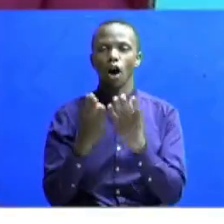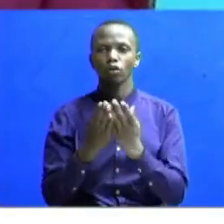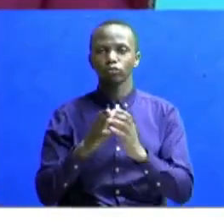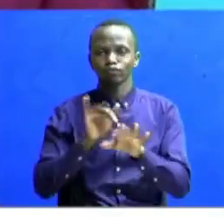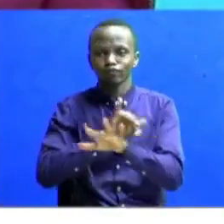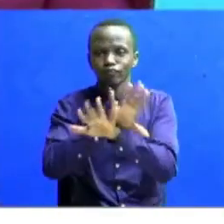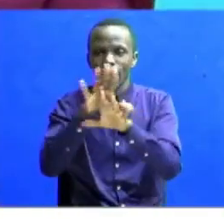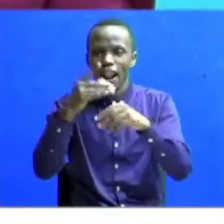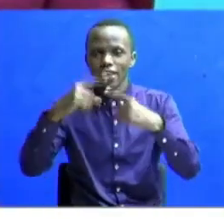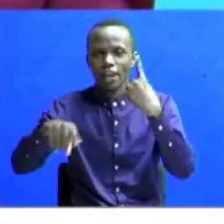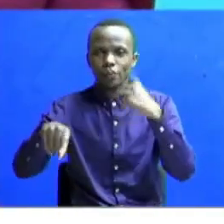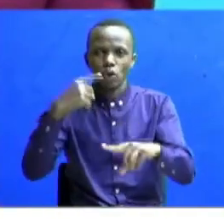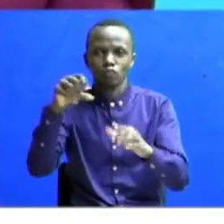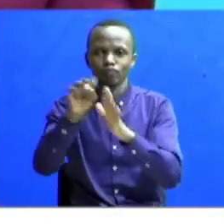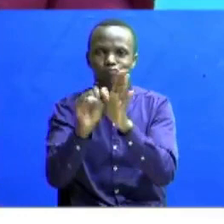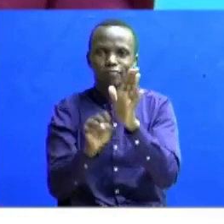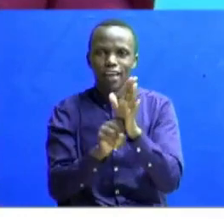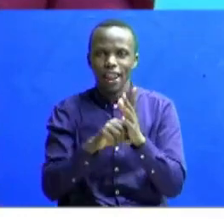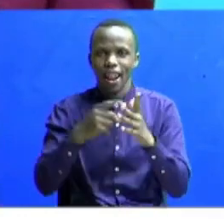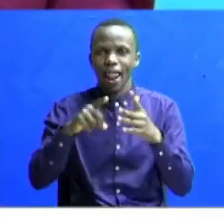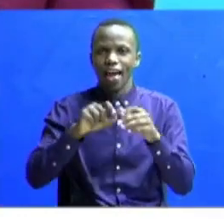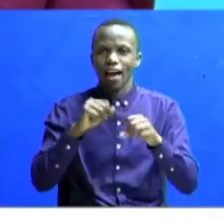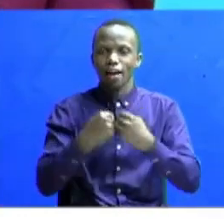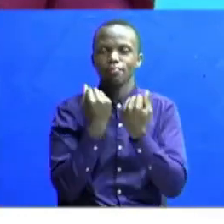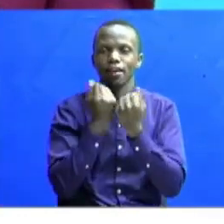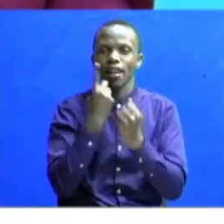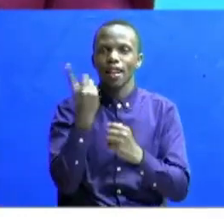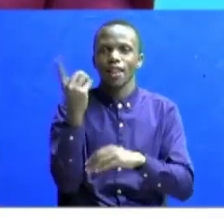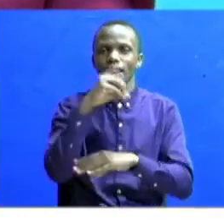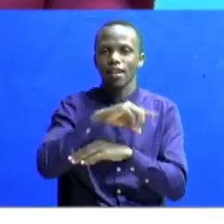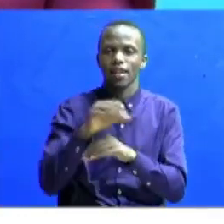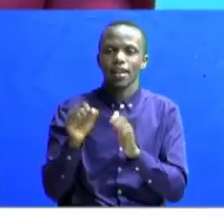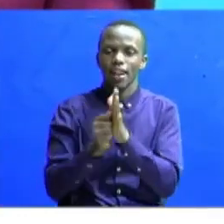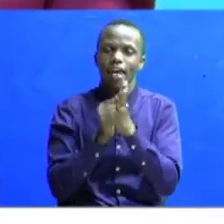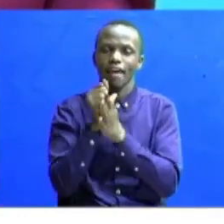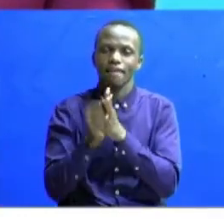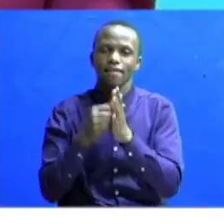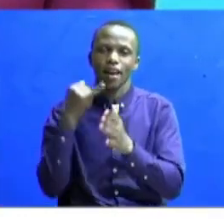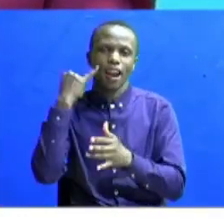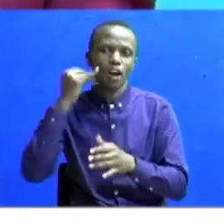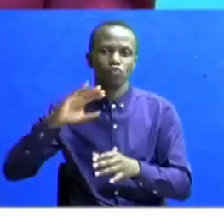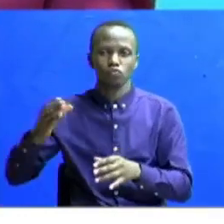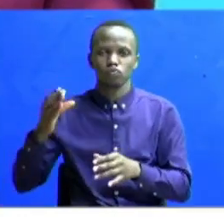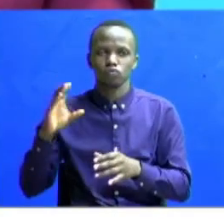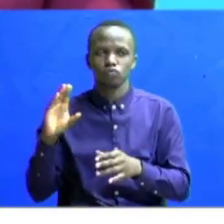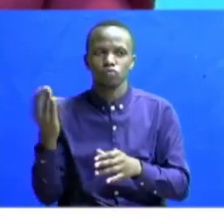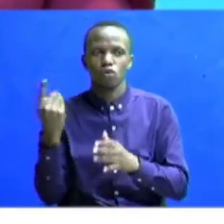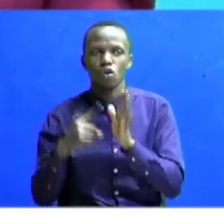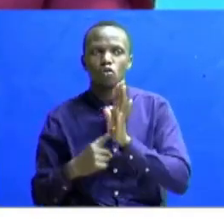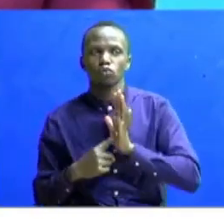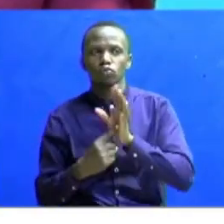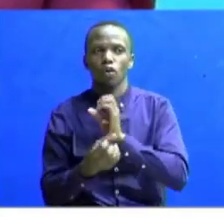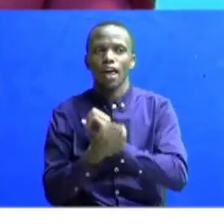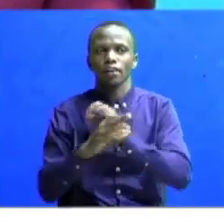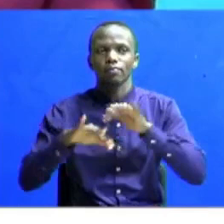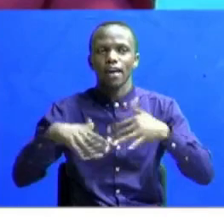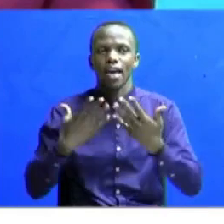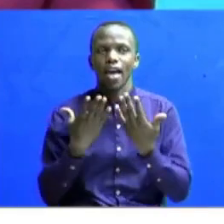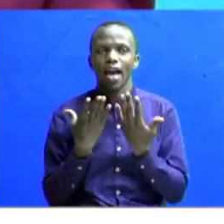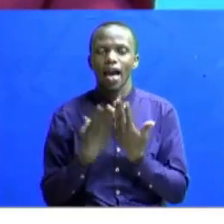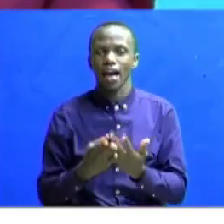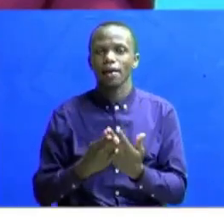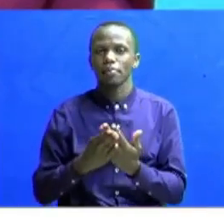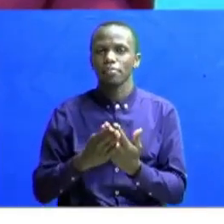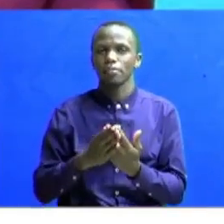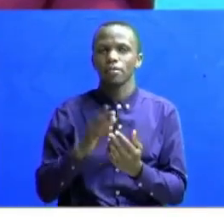World Rally Championship took the first day at Naivasha, Nakuru County, as Thierry Neuville explains how a bee